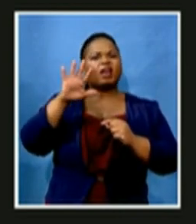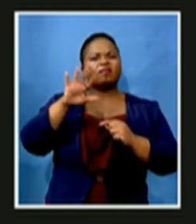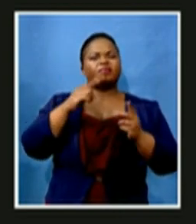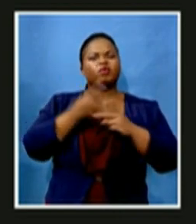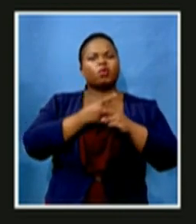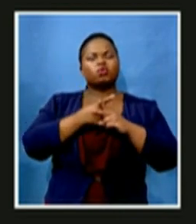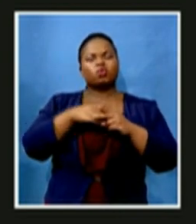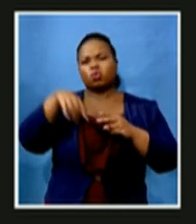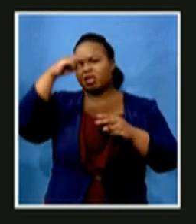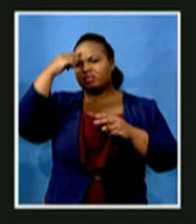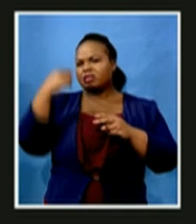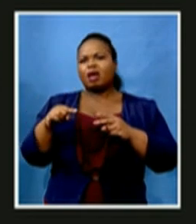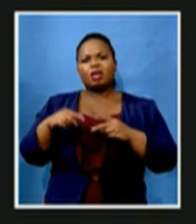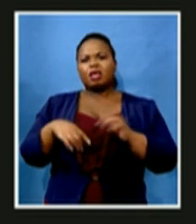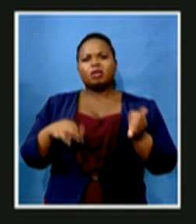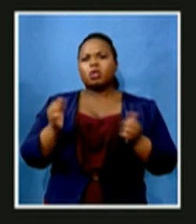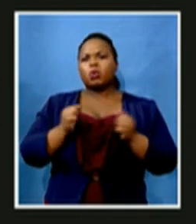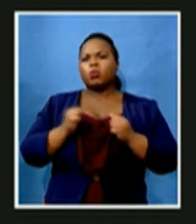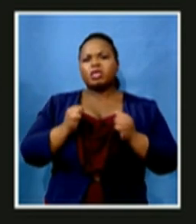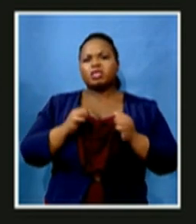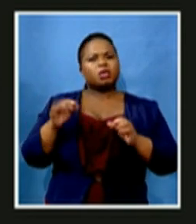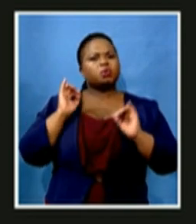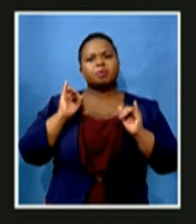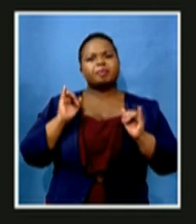1,400 meters altitude.